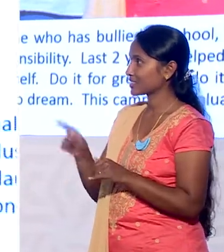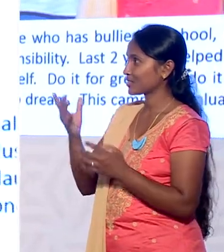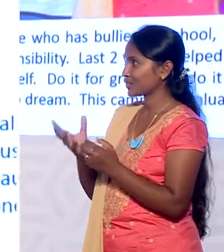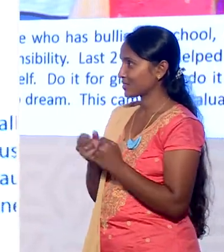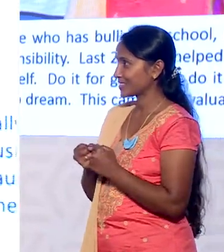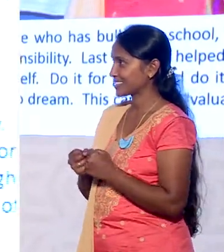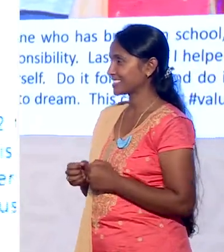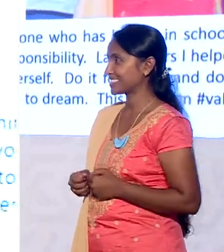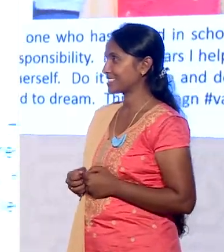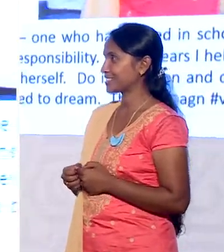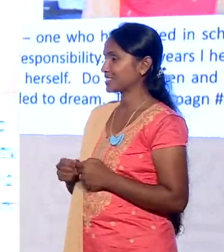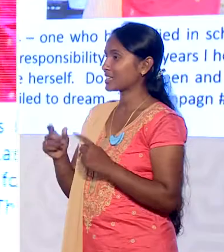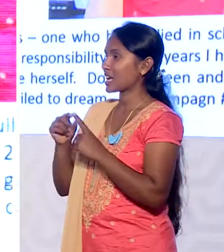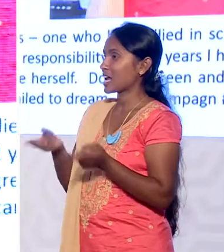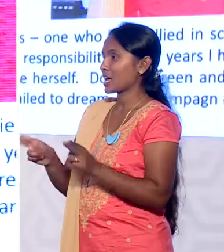too old to make change happen,